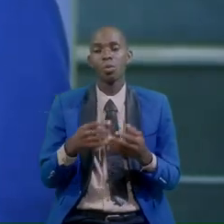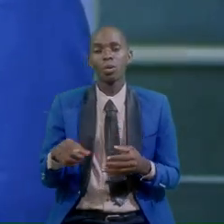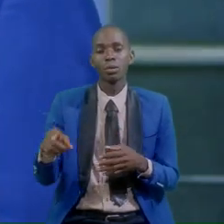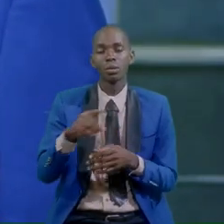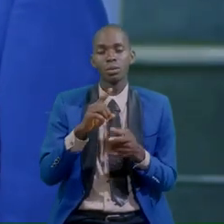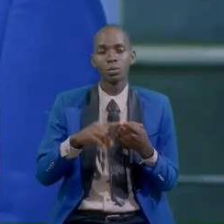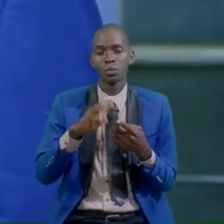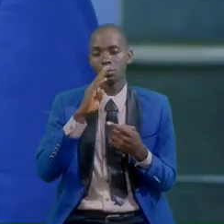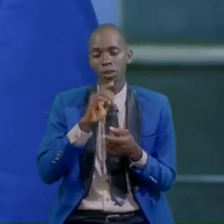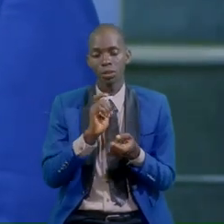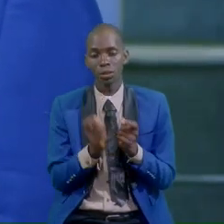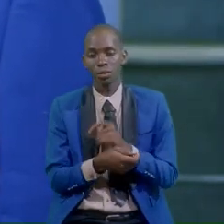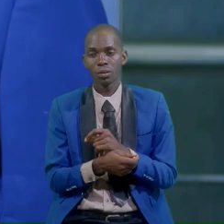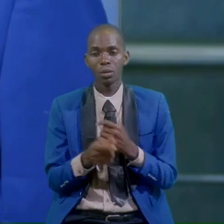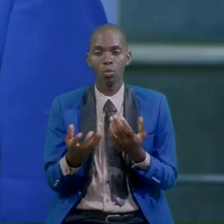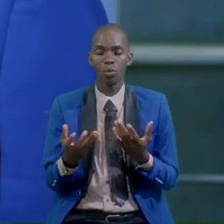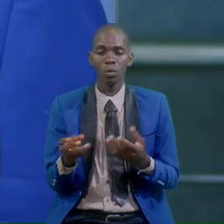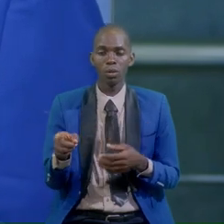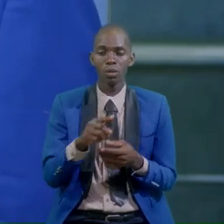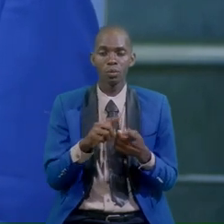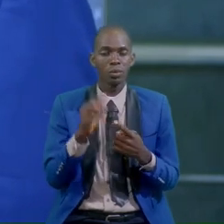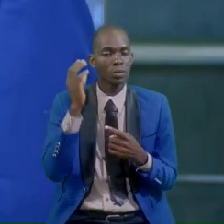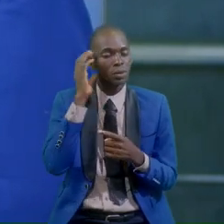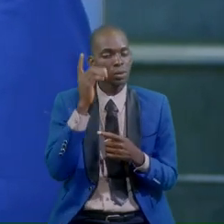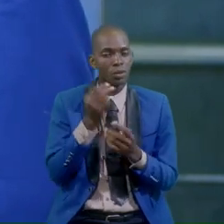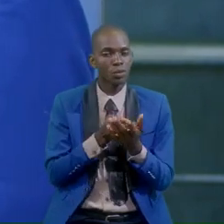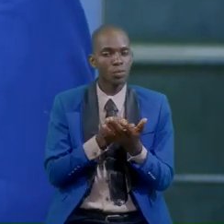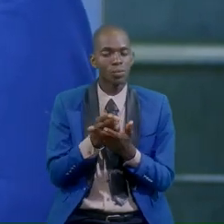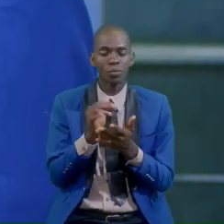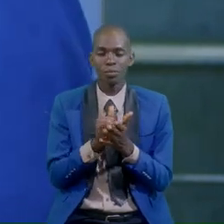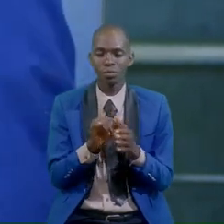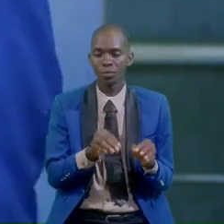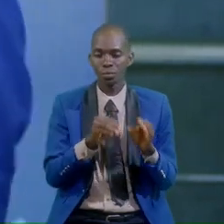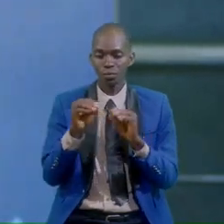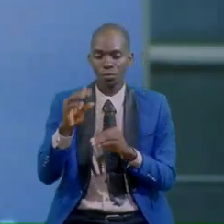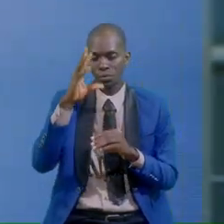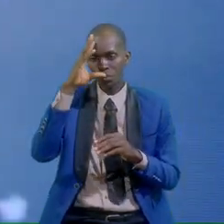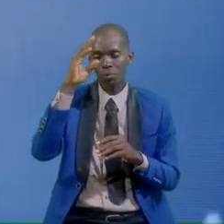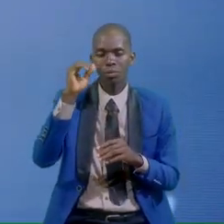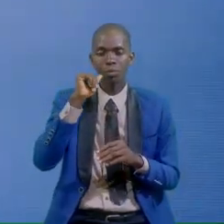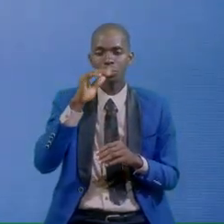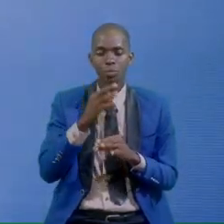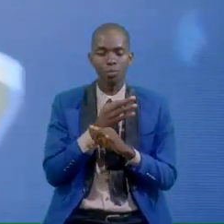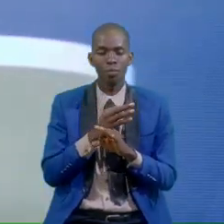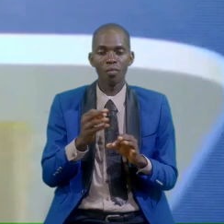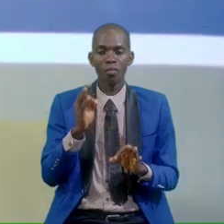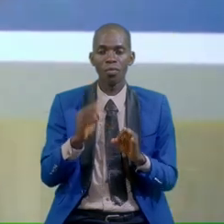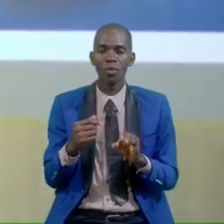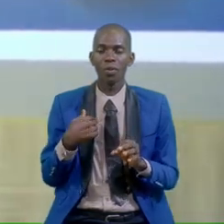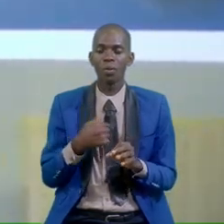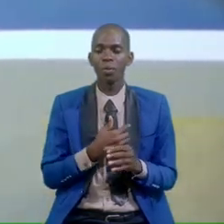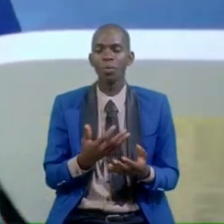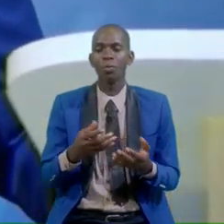to hear the truth that sets men and women free, if we want them to know what they